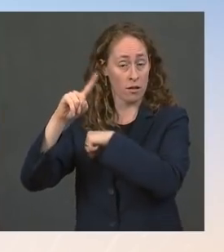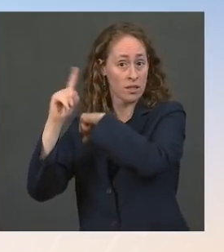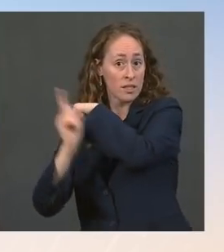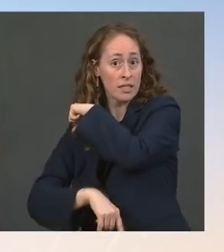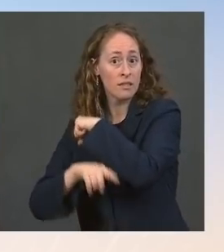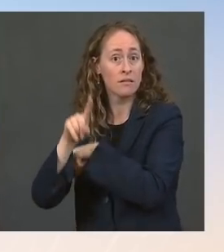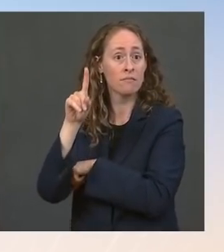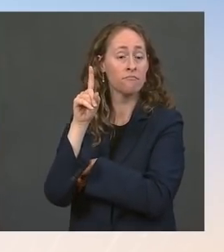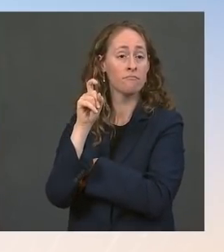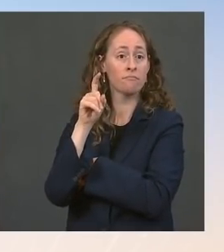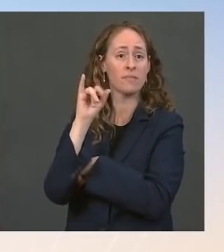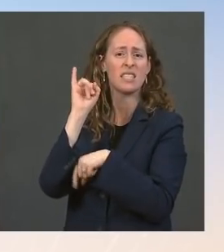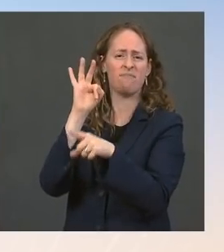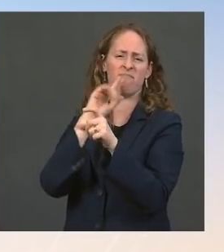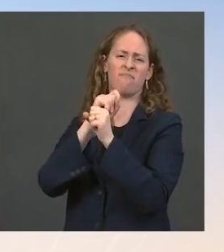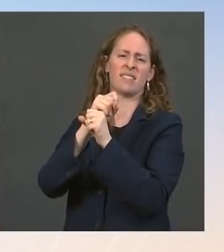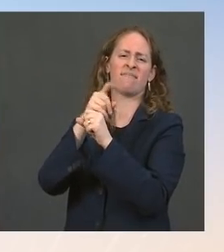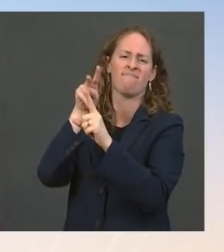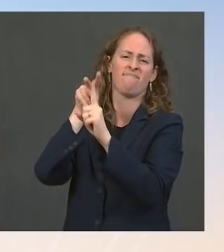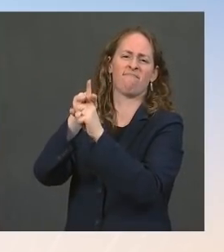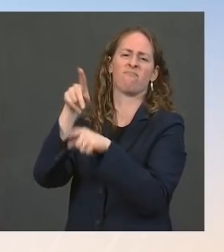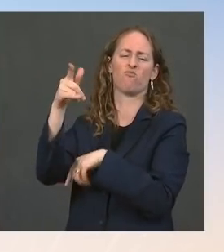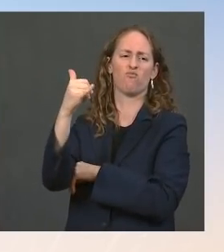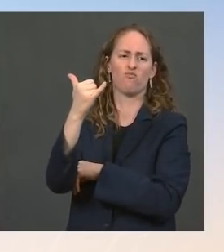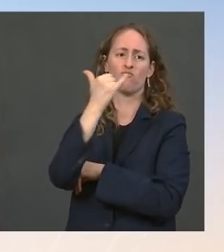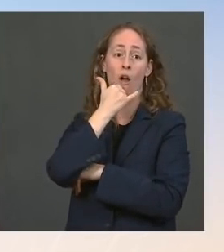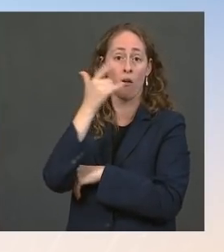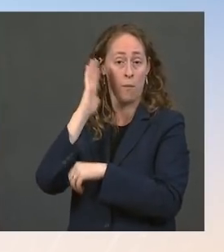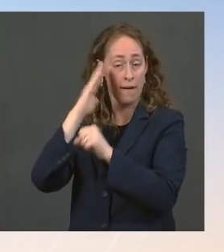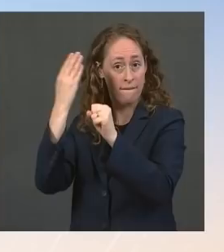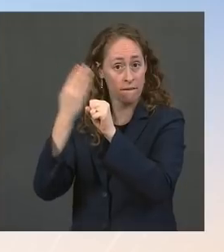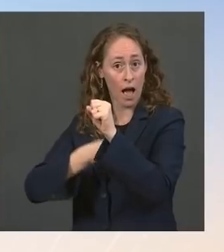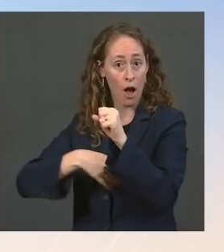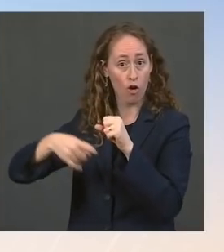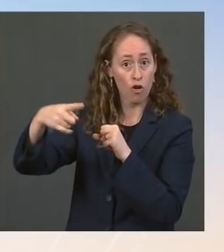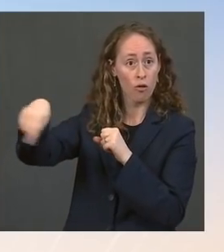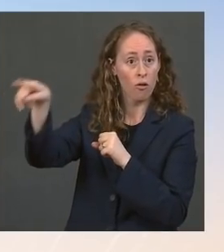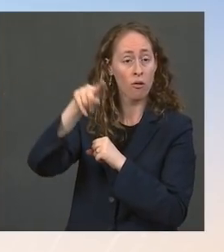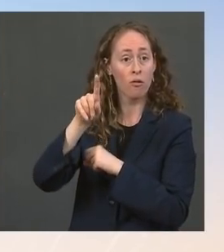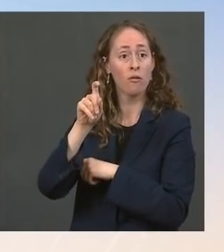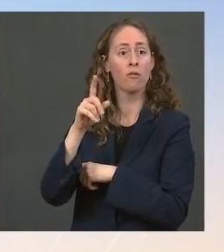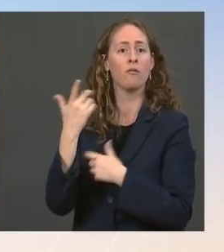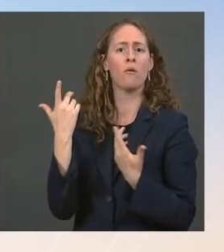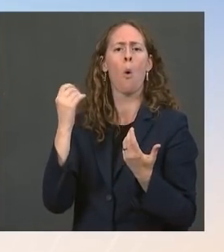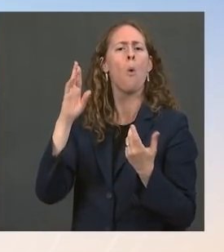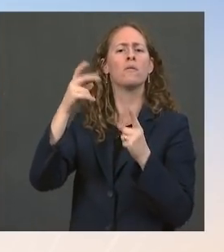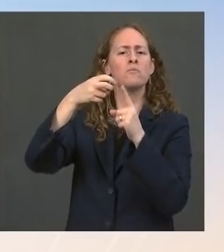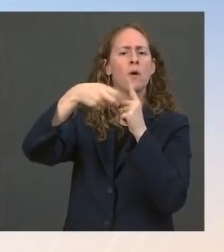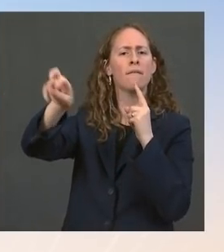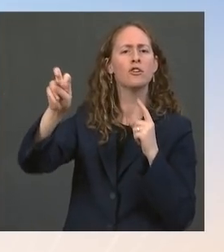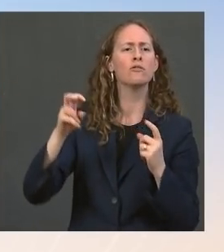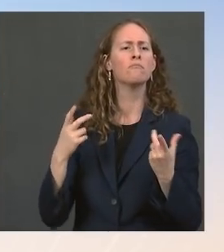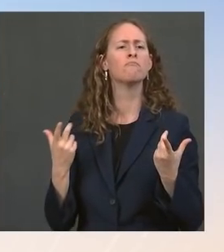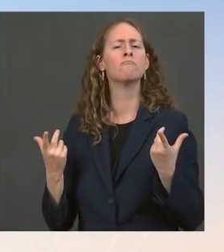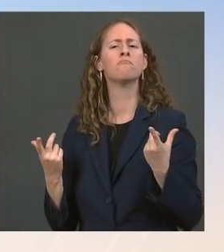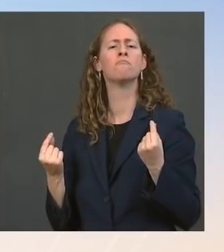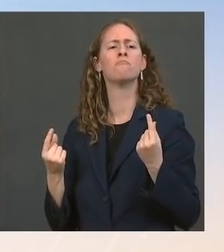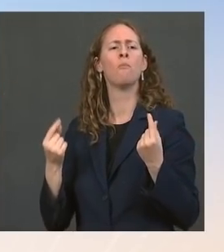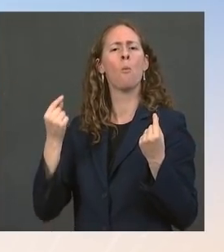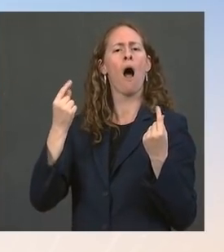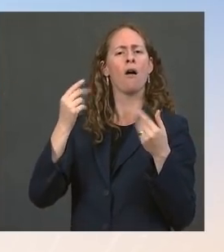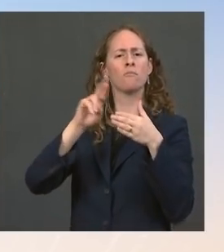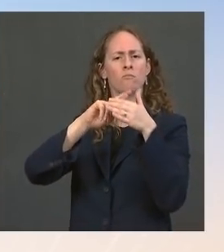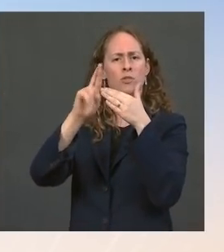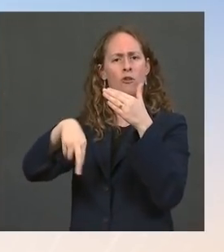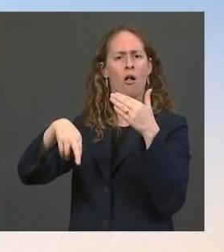wrongdoing? Would they be fired? Would there be transferred? Can you just talk about some of the repercussions that after